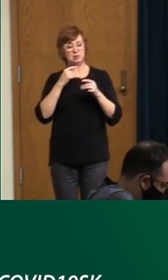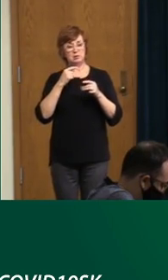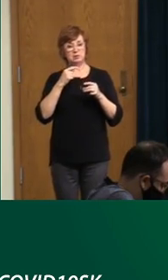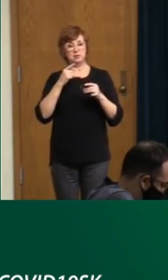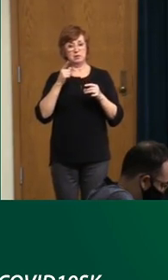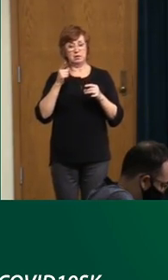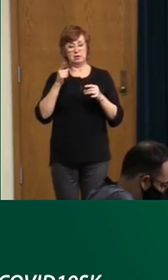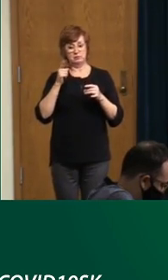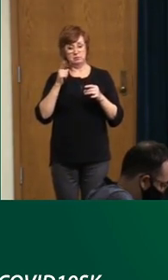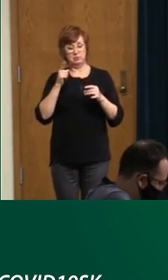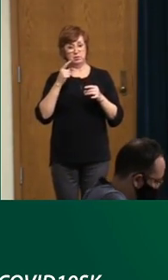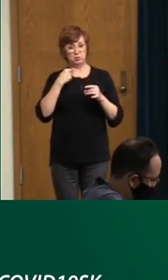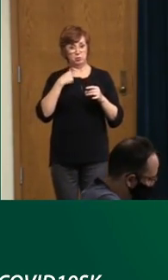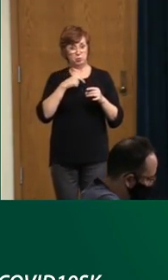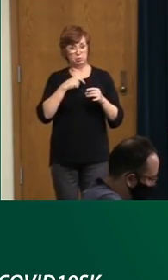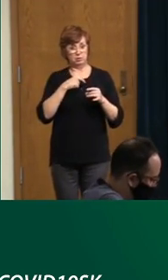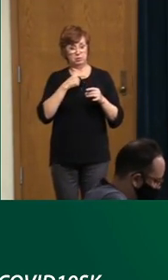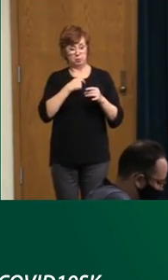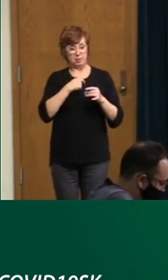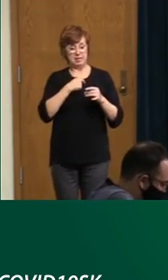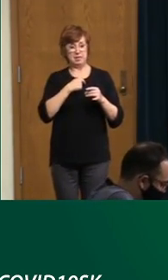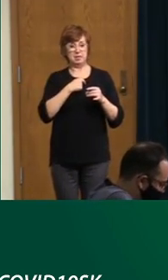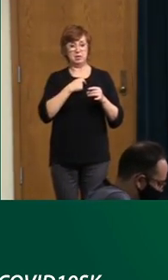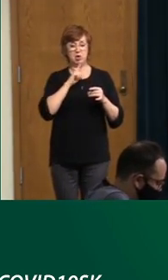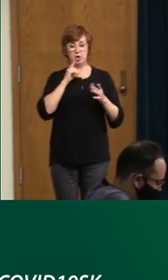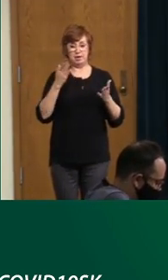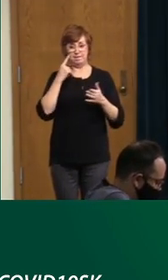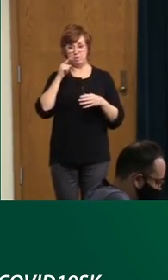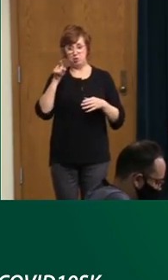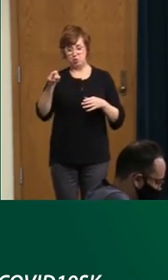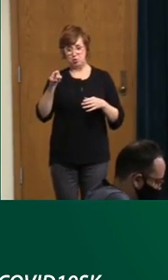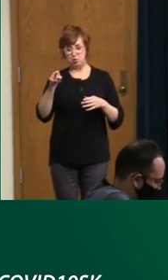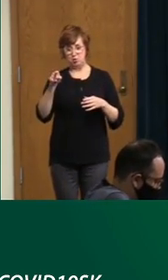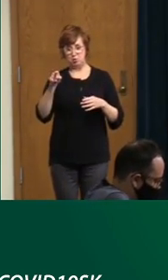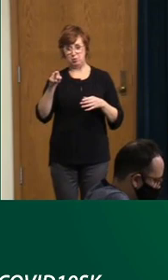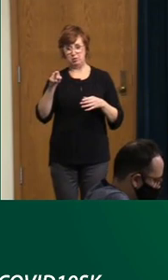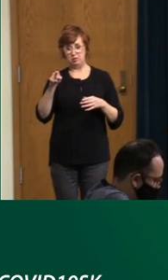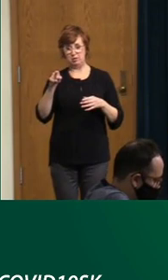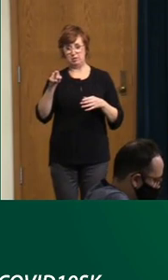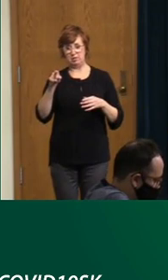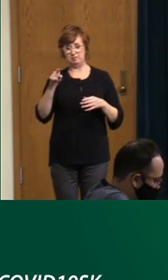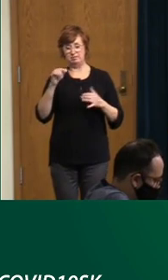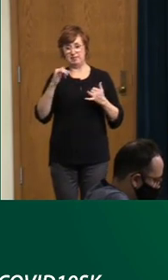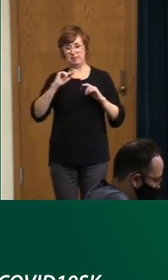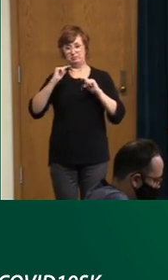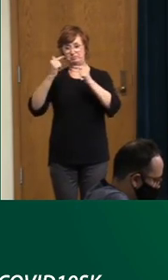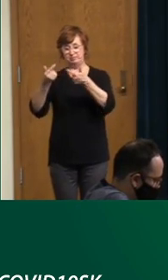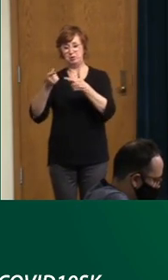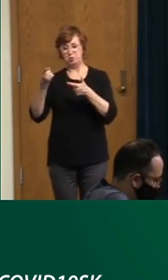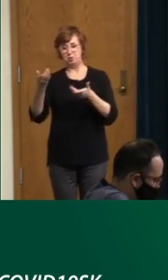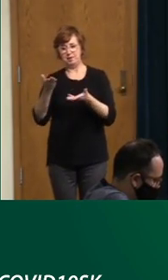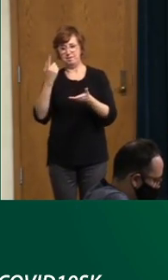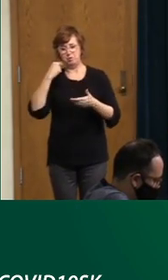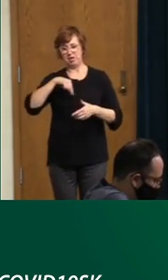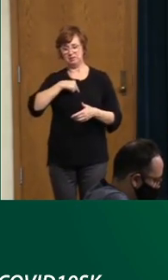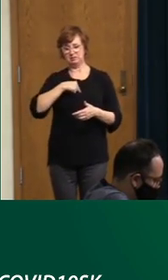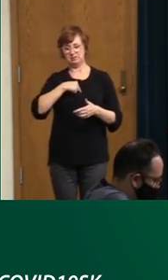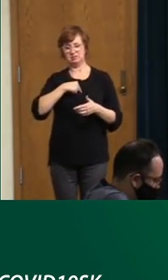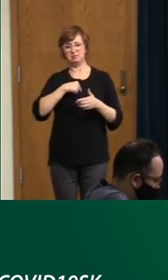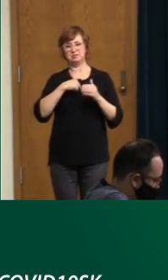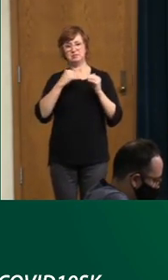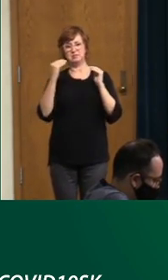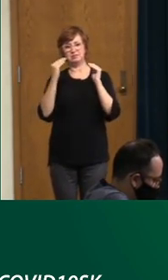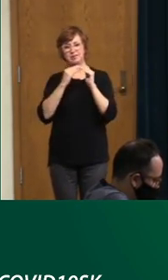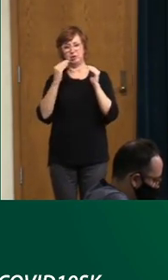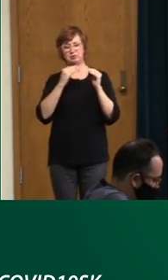also understand that with, use of appropriate personal protective equipment, healthcare workers have been able to minimize to a